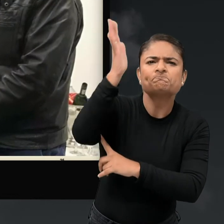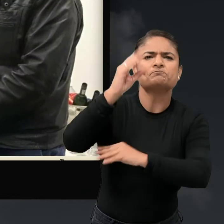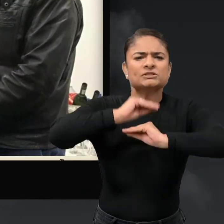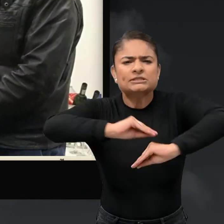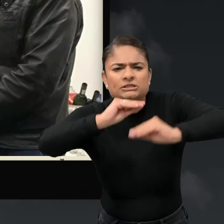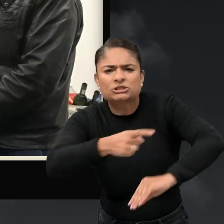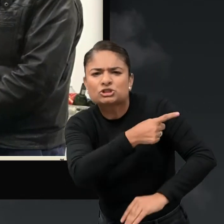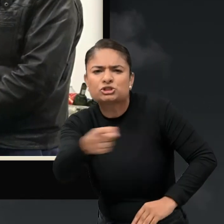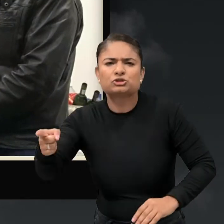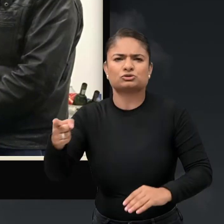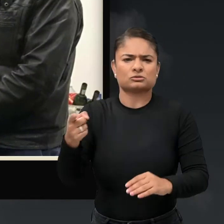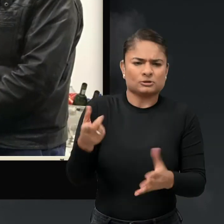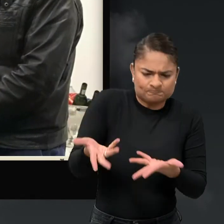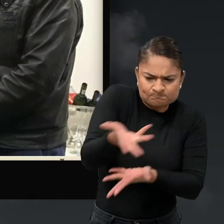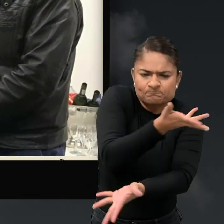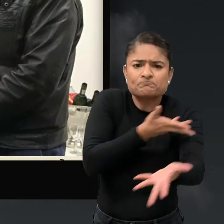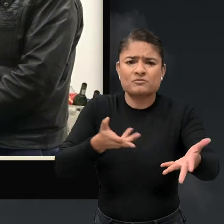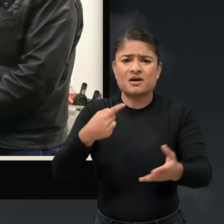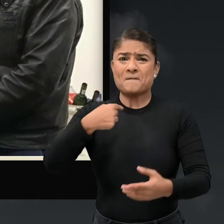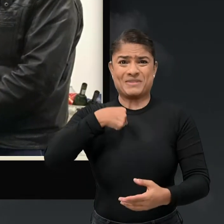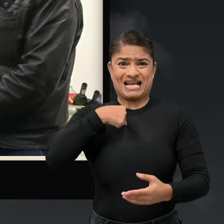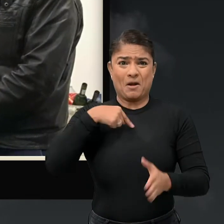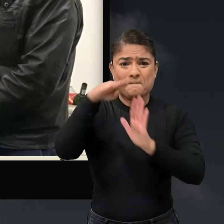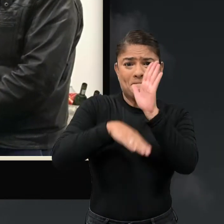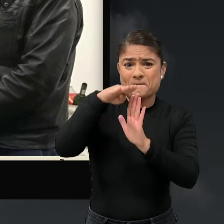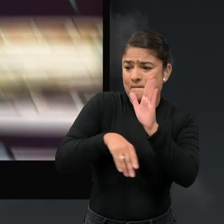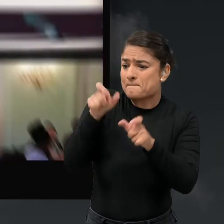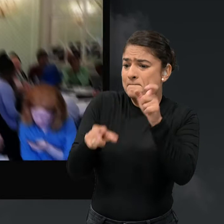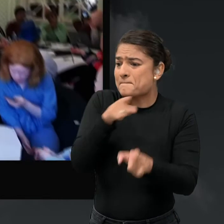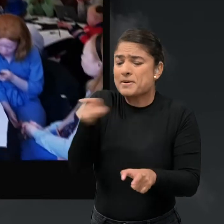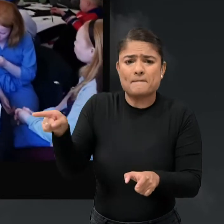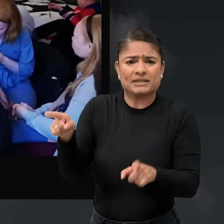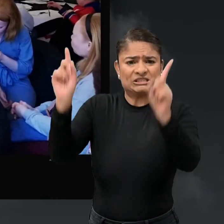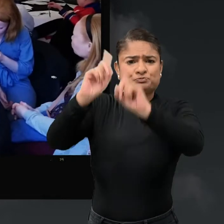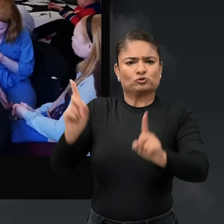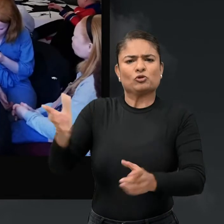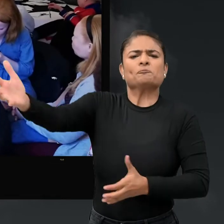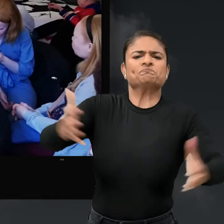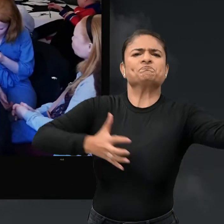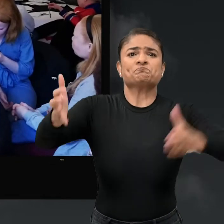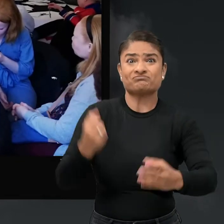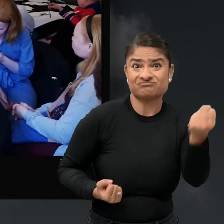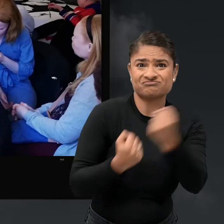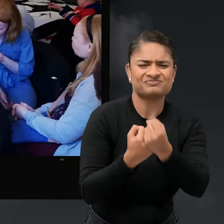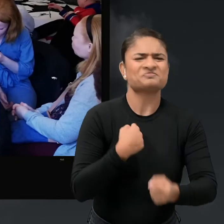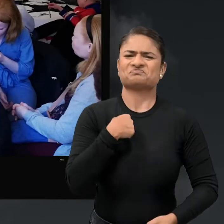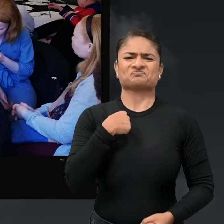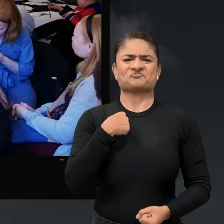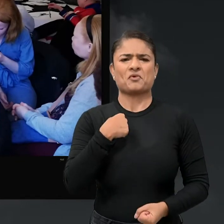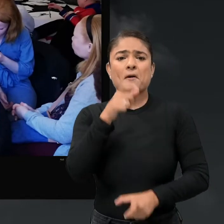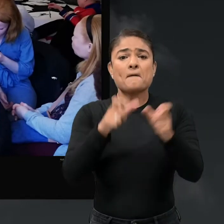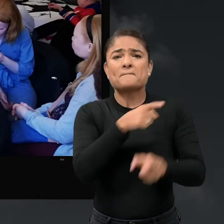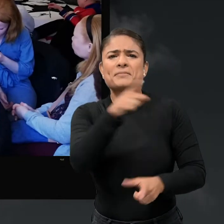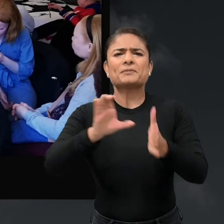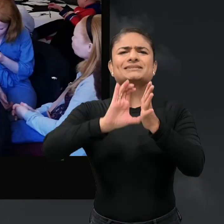and we try to speak. I am against this idea of people bringing programs